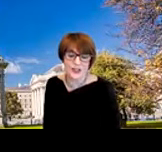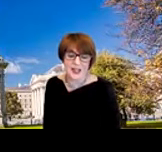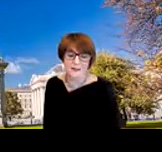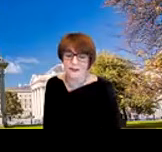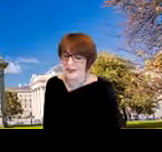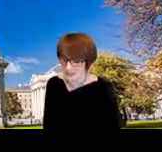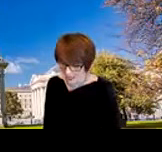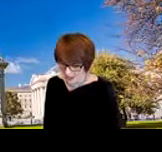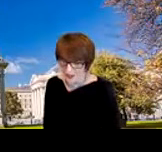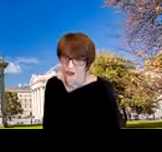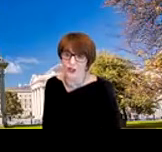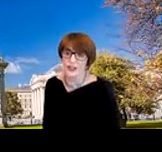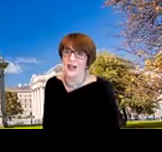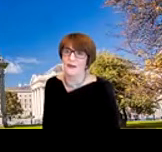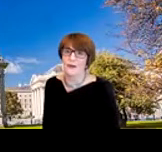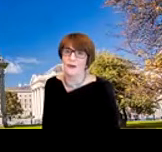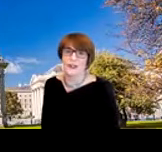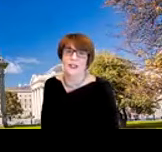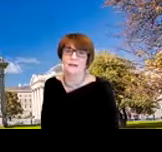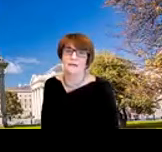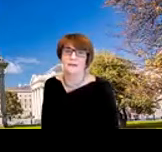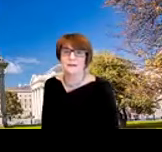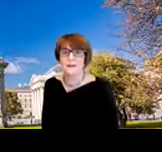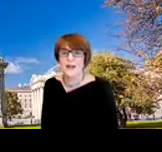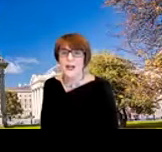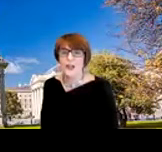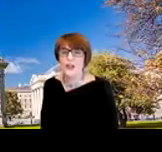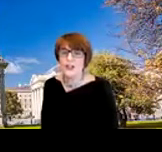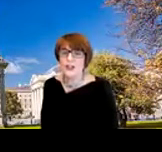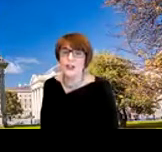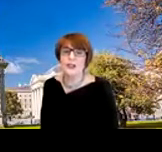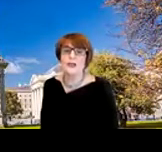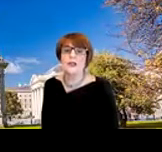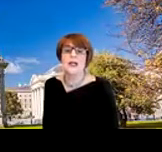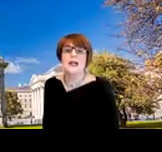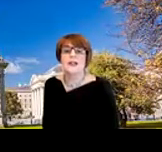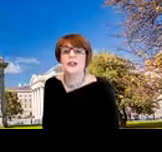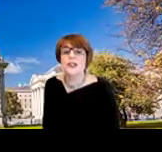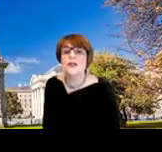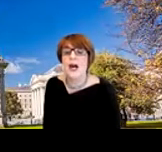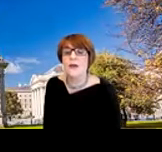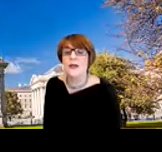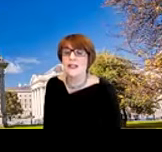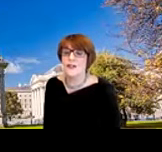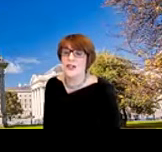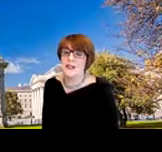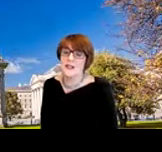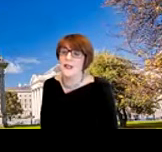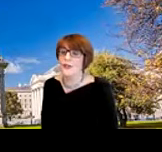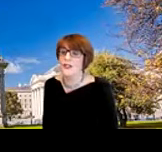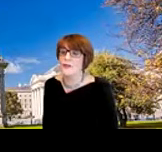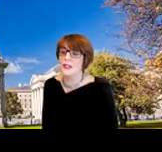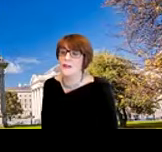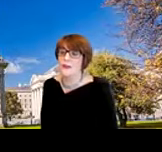which they felt and enjoyed and reported on. So just to conclude, the continued high rates of testing